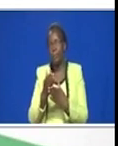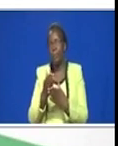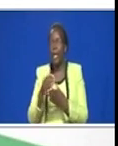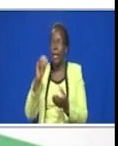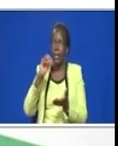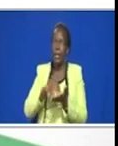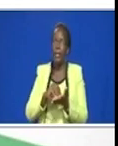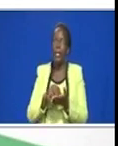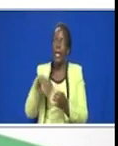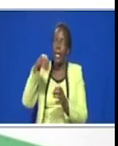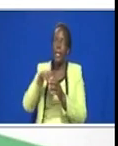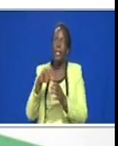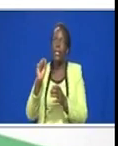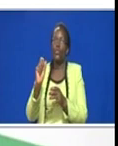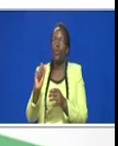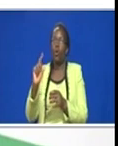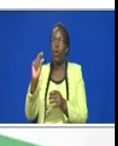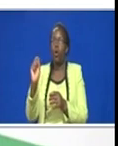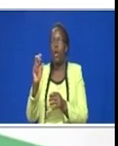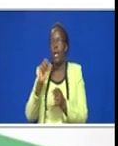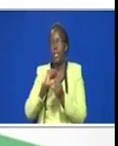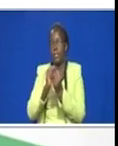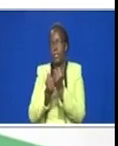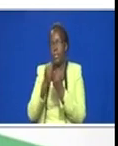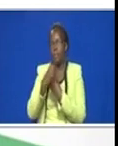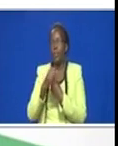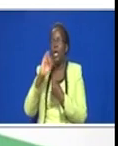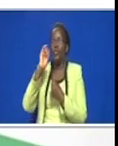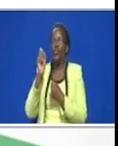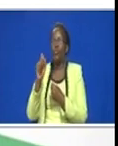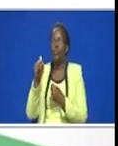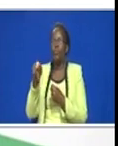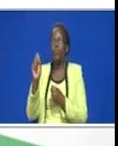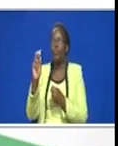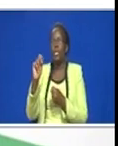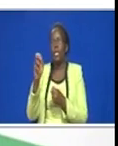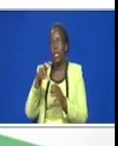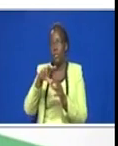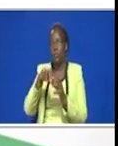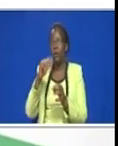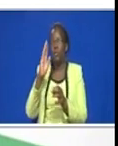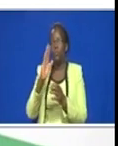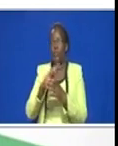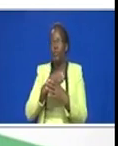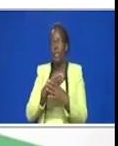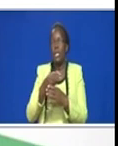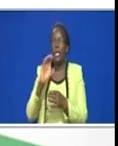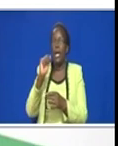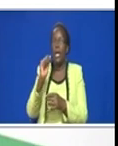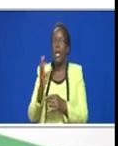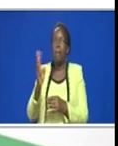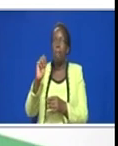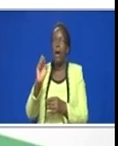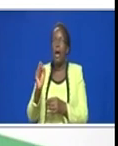again, in the solar system, Jupiter is found between option A, Mercury and